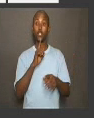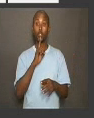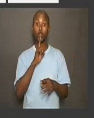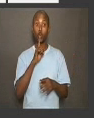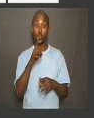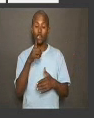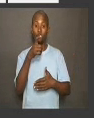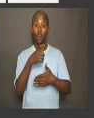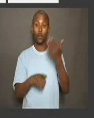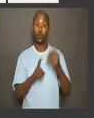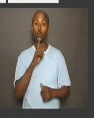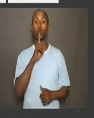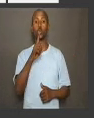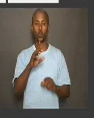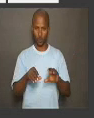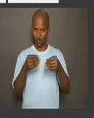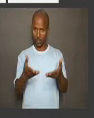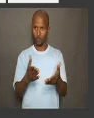truth value true.